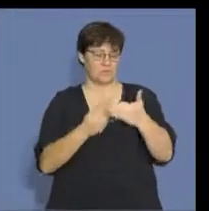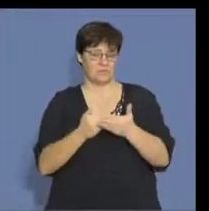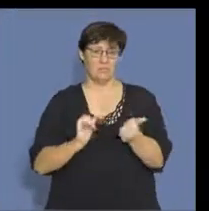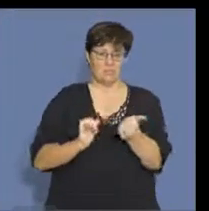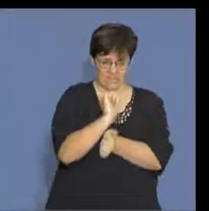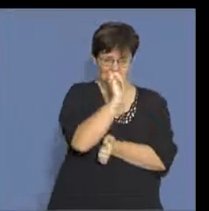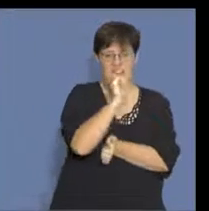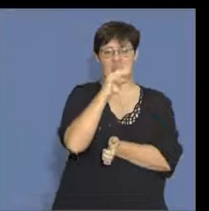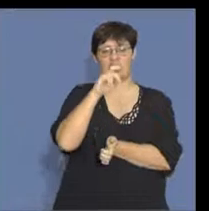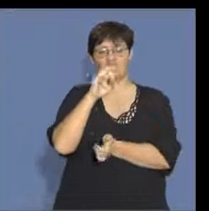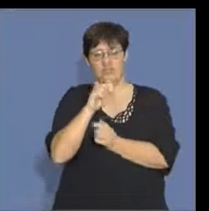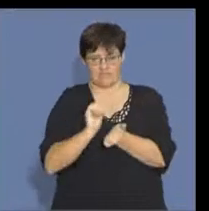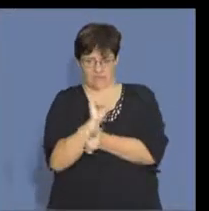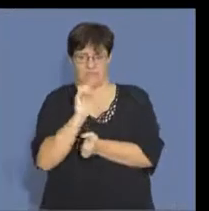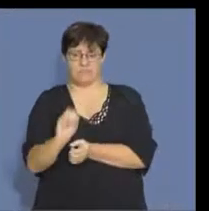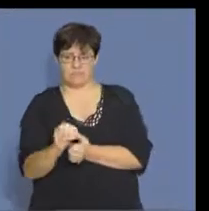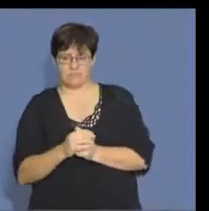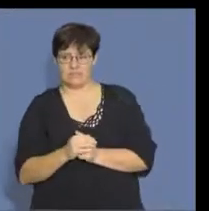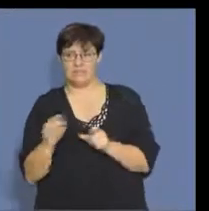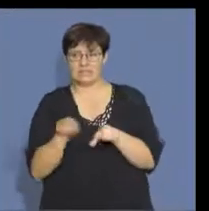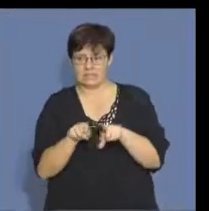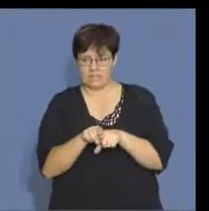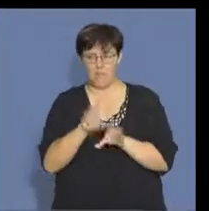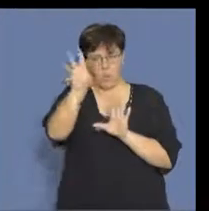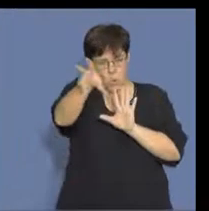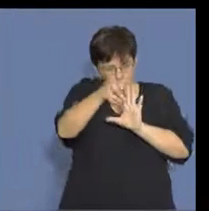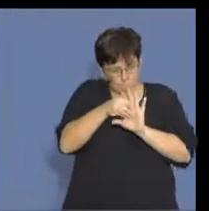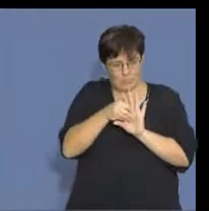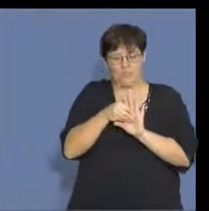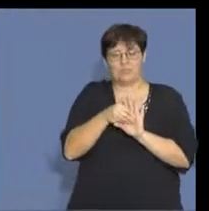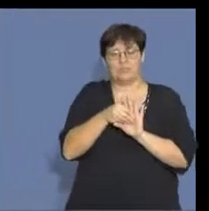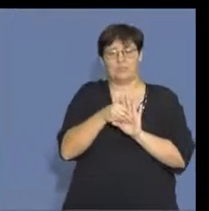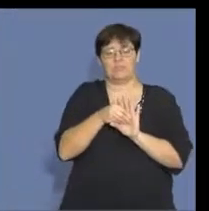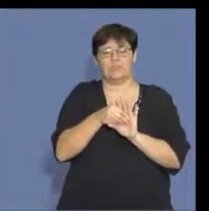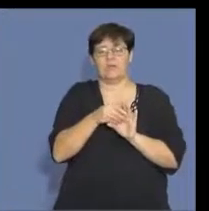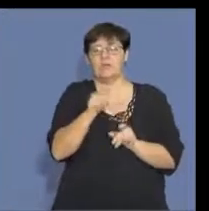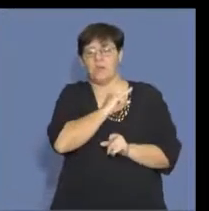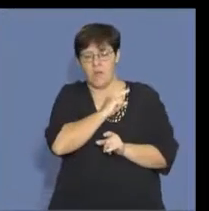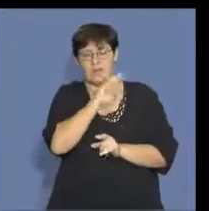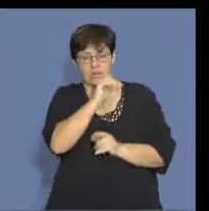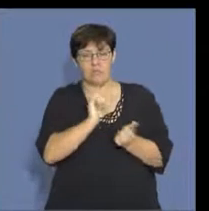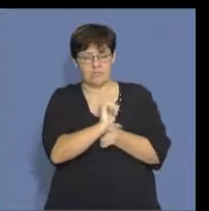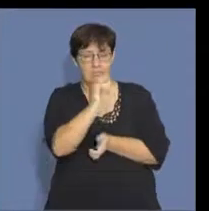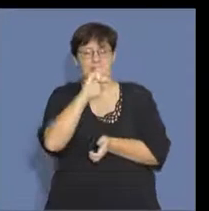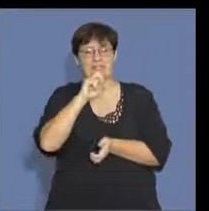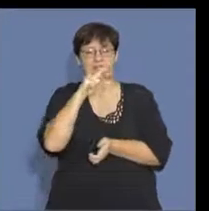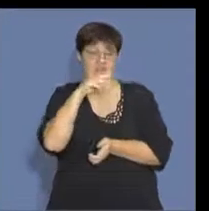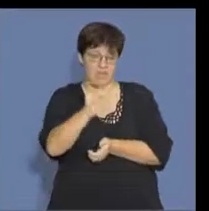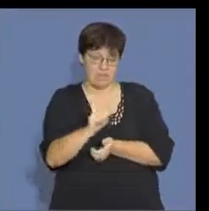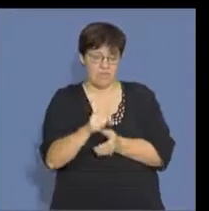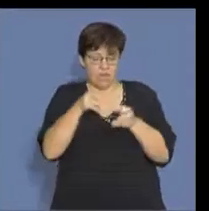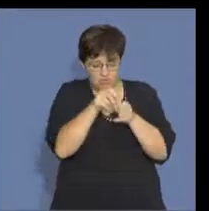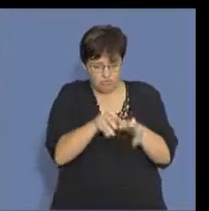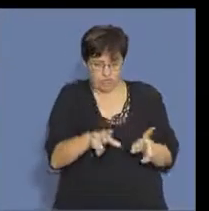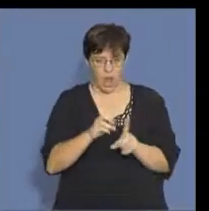fixing atmospheric nitrogen. We also saw that there's the absorption that occurs by the nitrogen-fixing bacteria in the